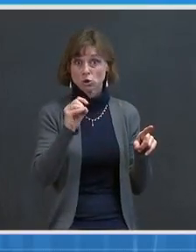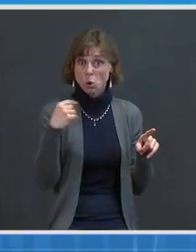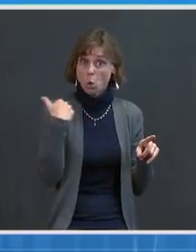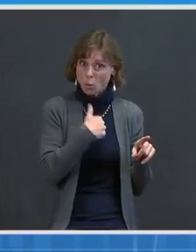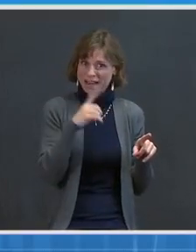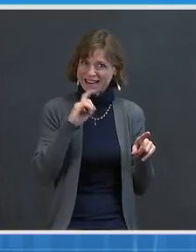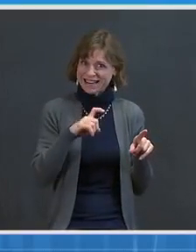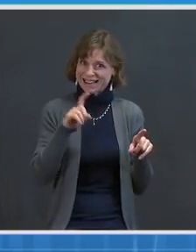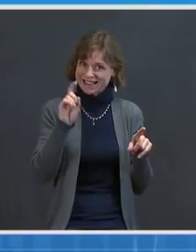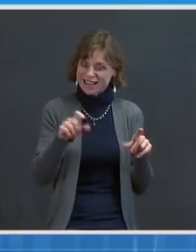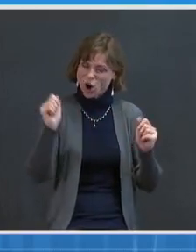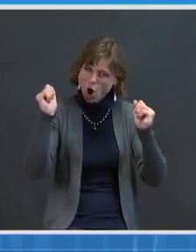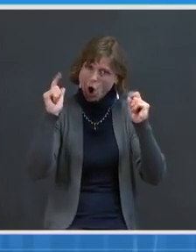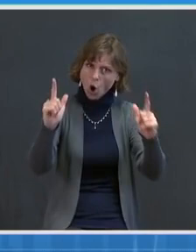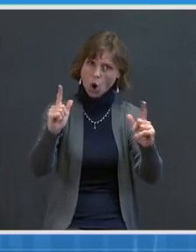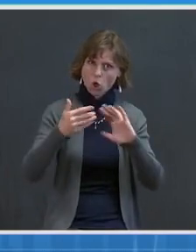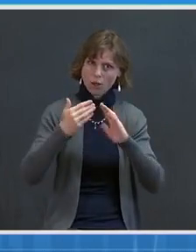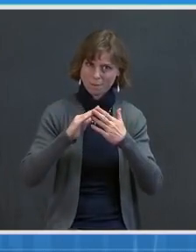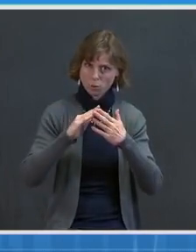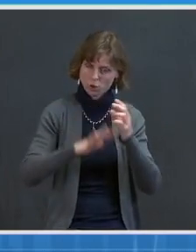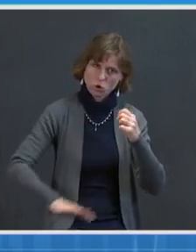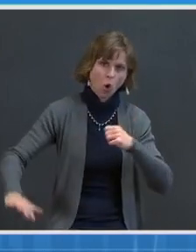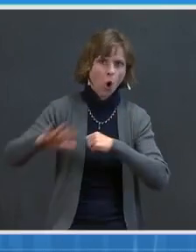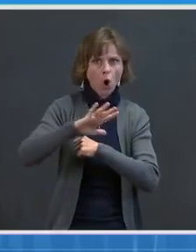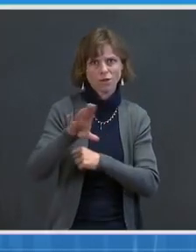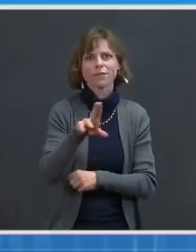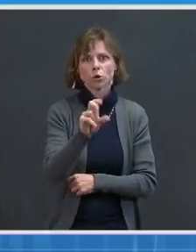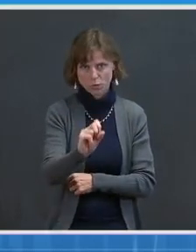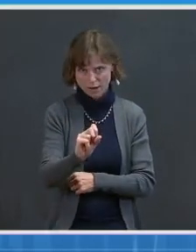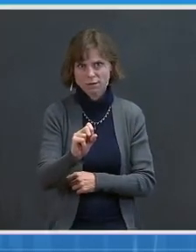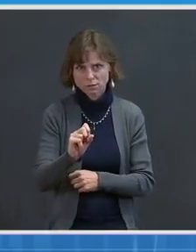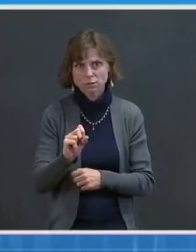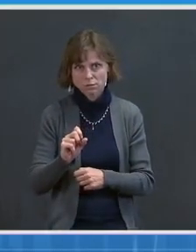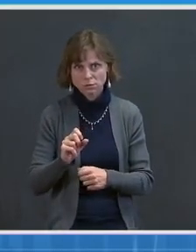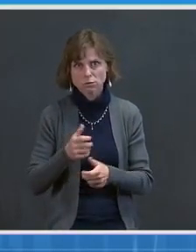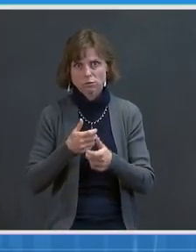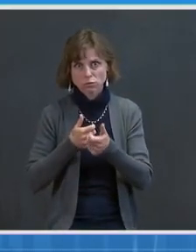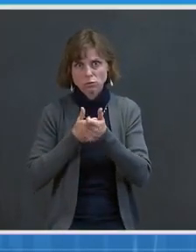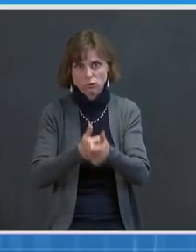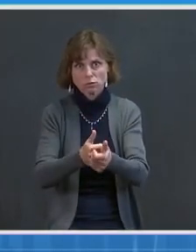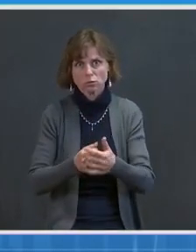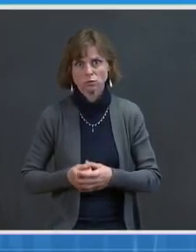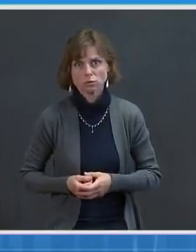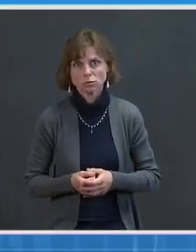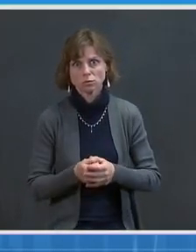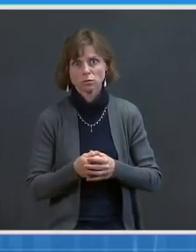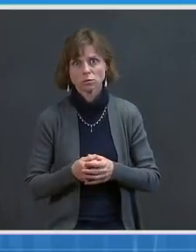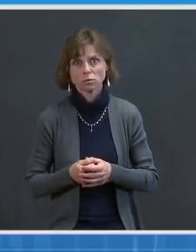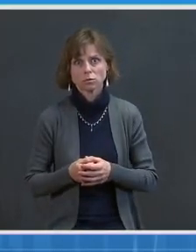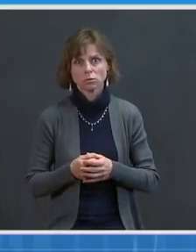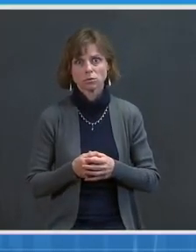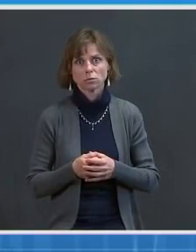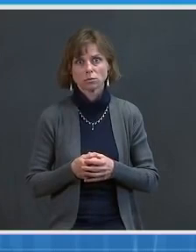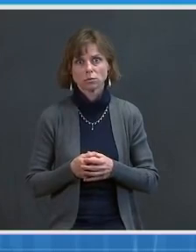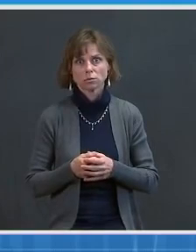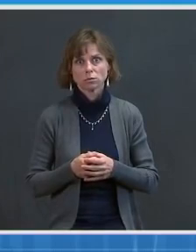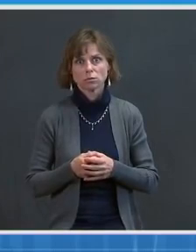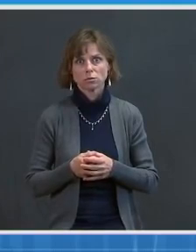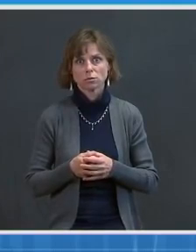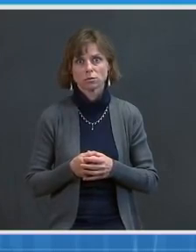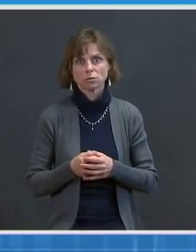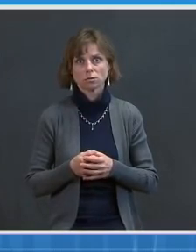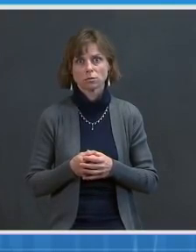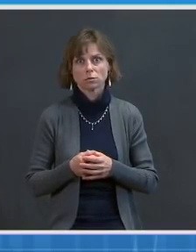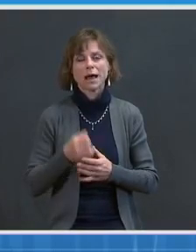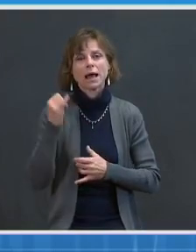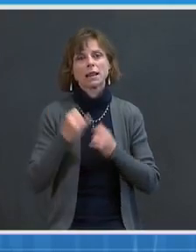across all communities across the country. Thank you. Kevin, let's take another question. All right, last